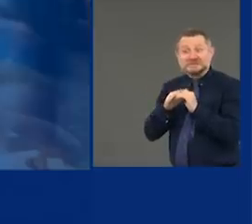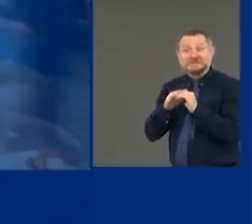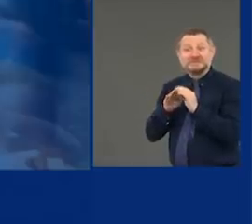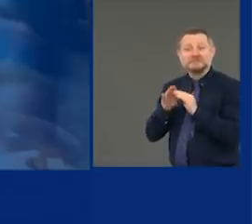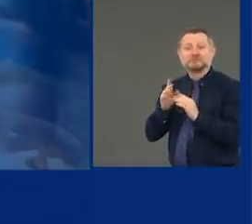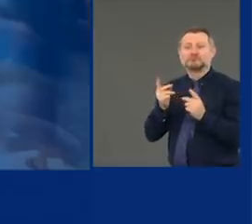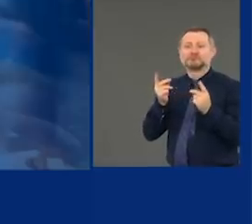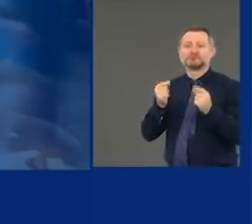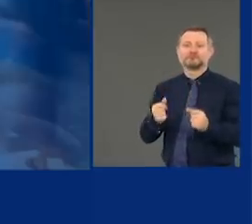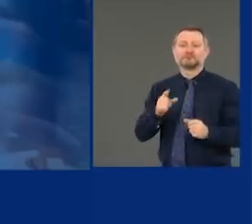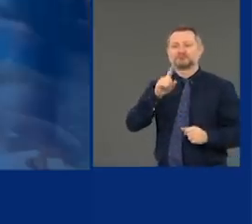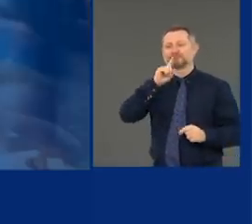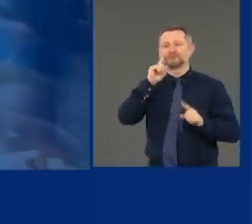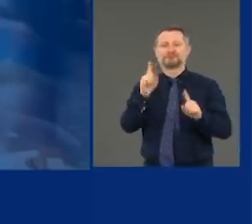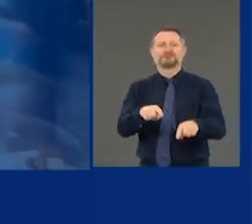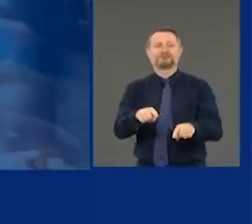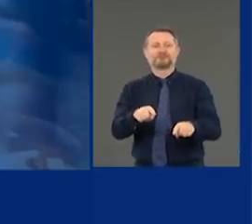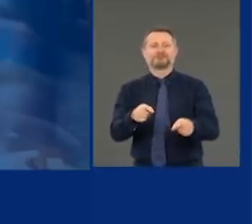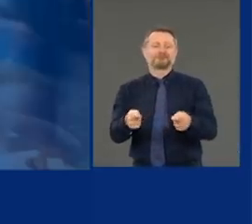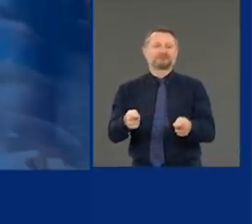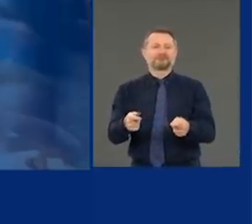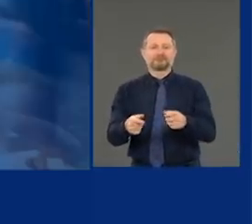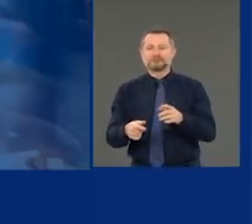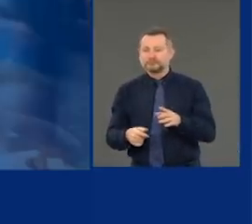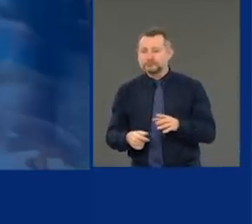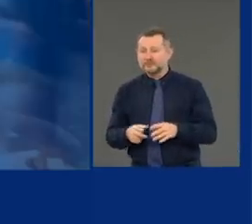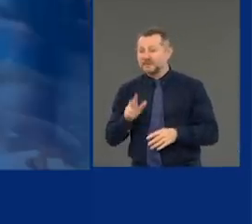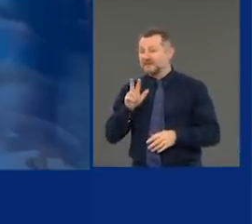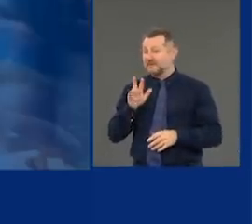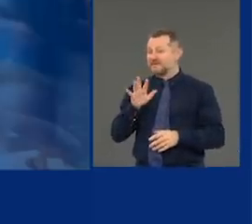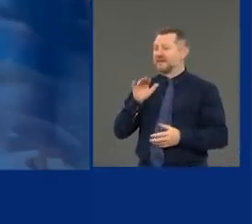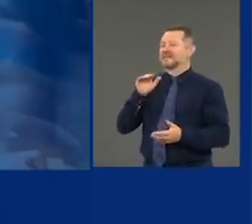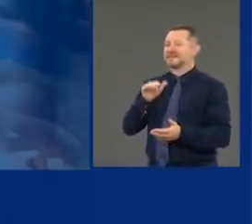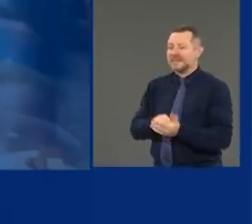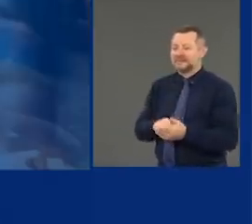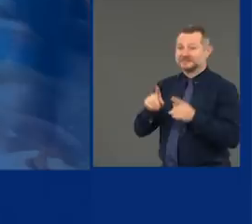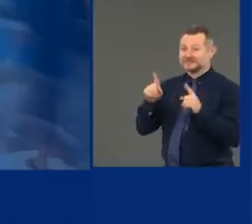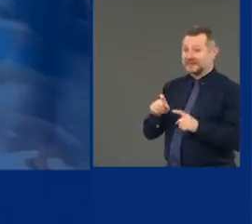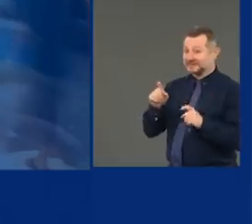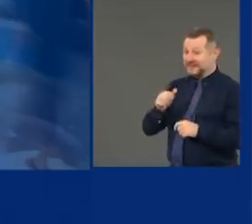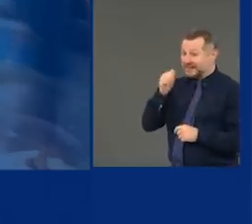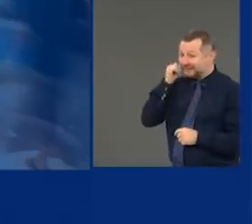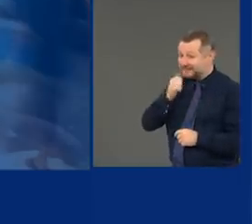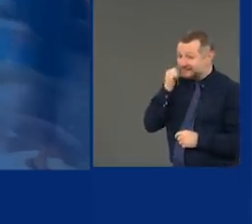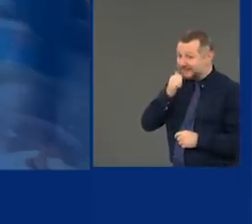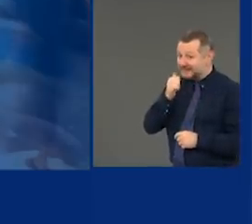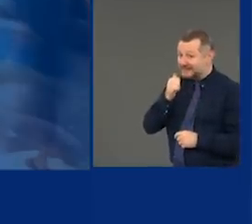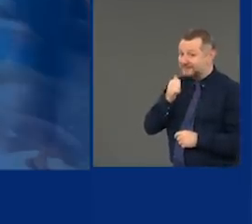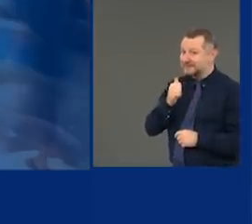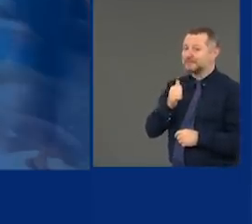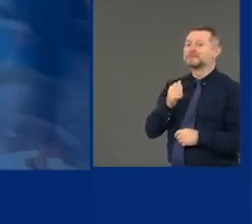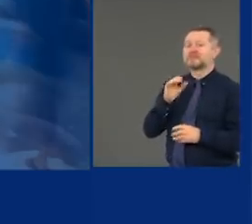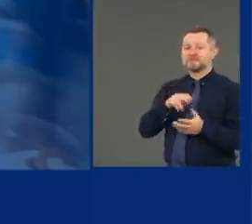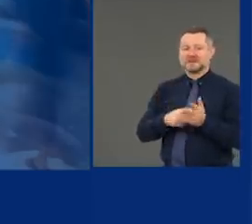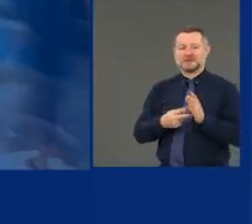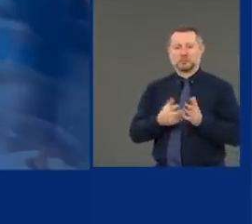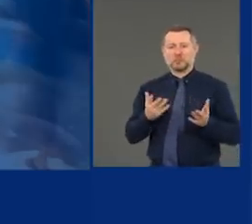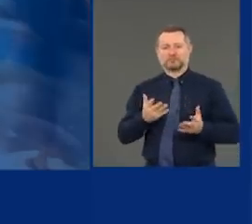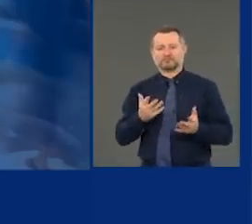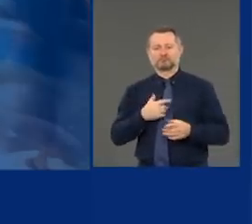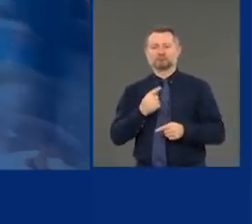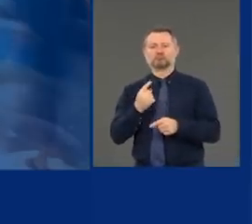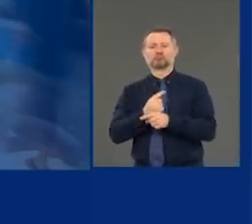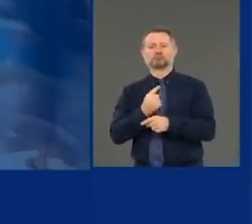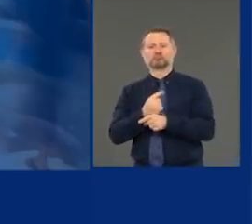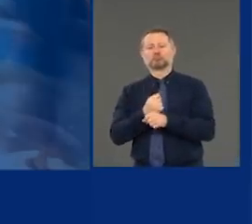react immediately. And 35,000 tests per day is a healthy snapshot,